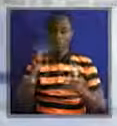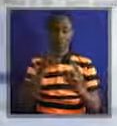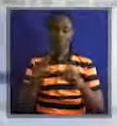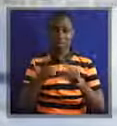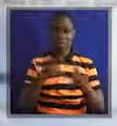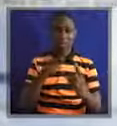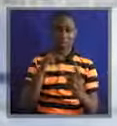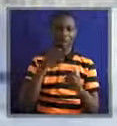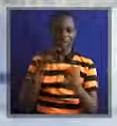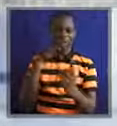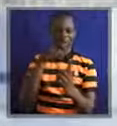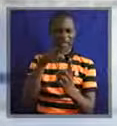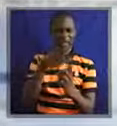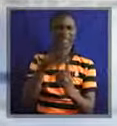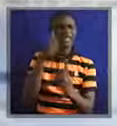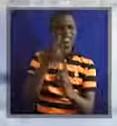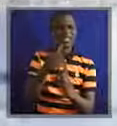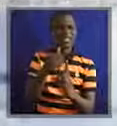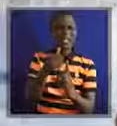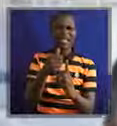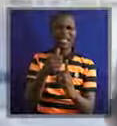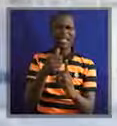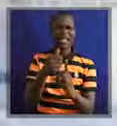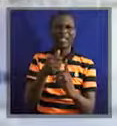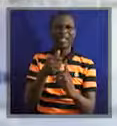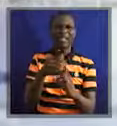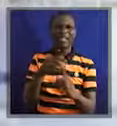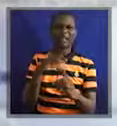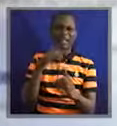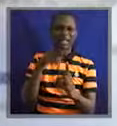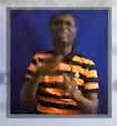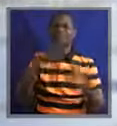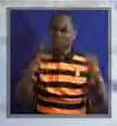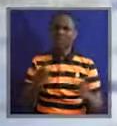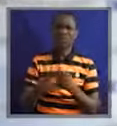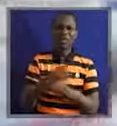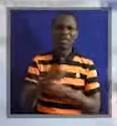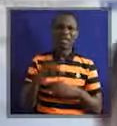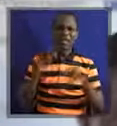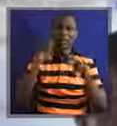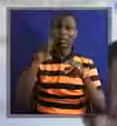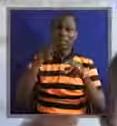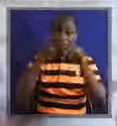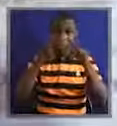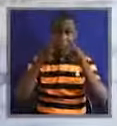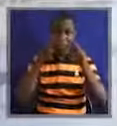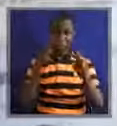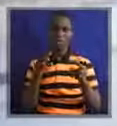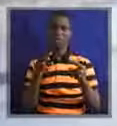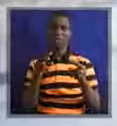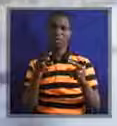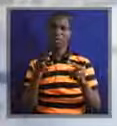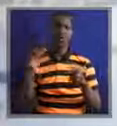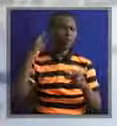we say oye obi a oye great man pa e na show tv no so na tie radio so omo a e claim so